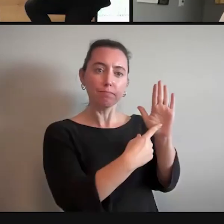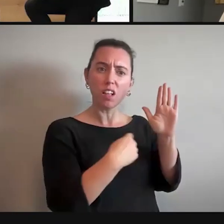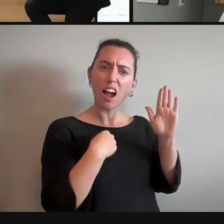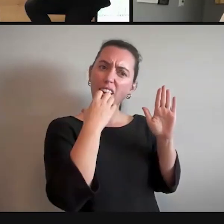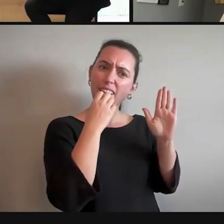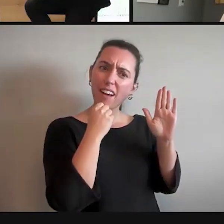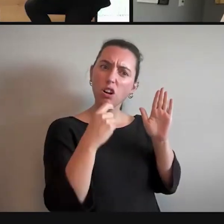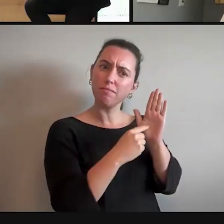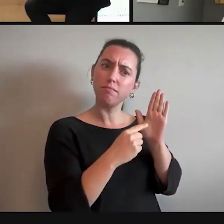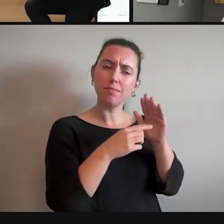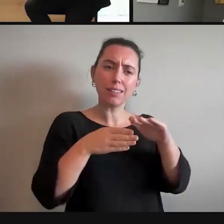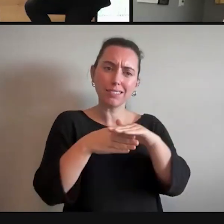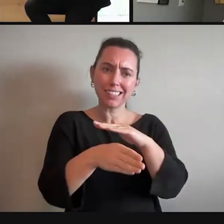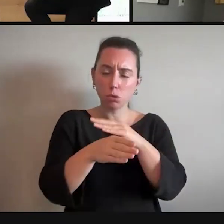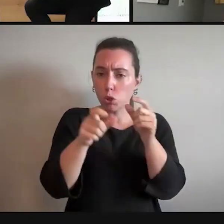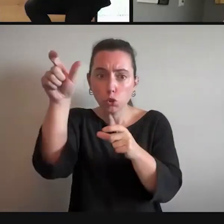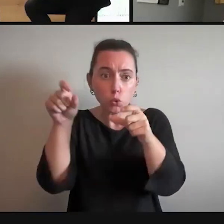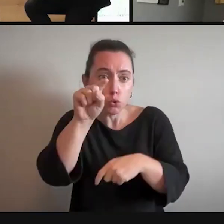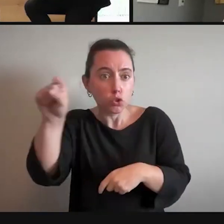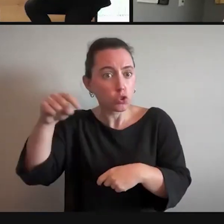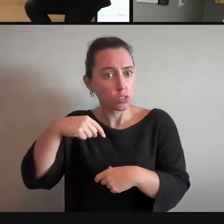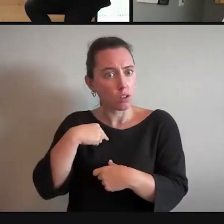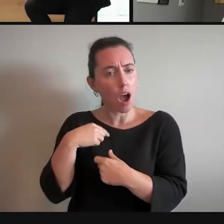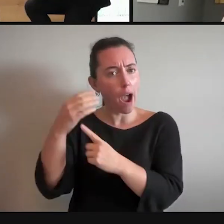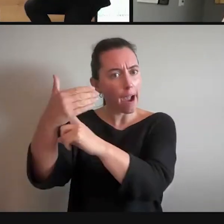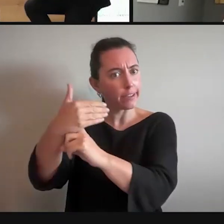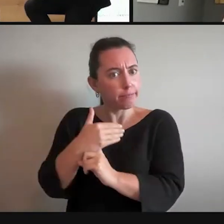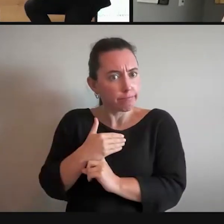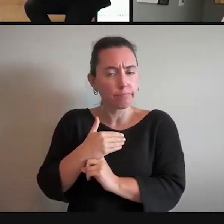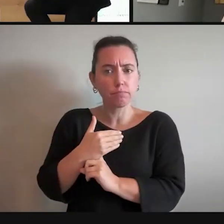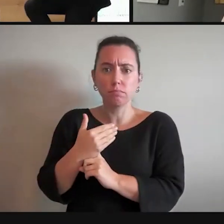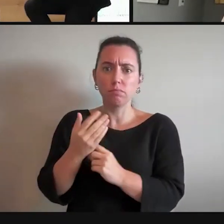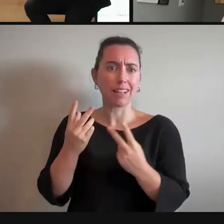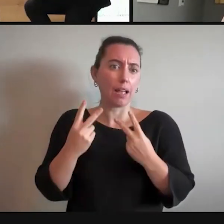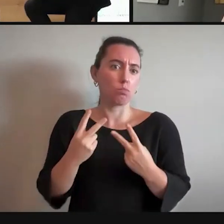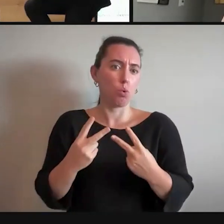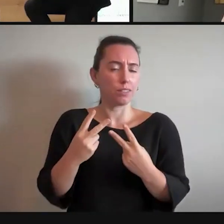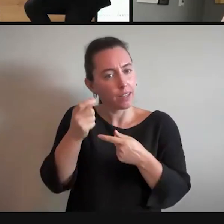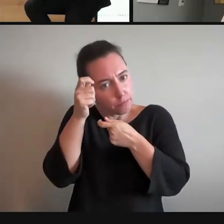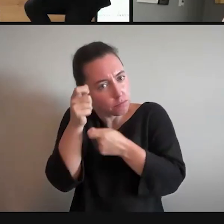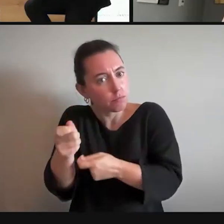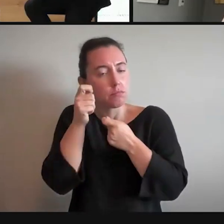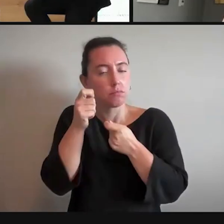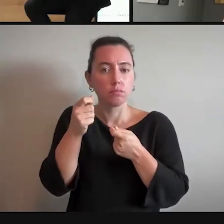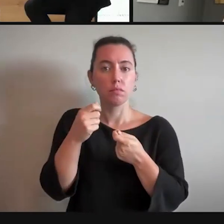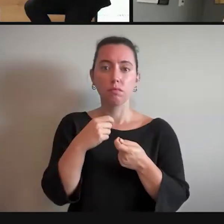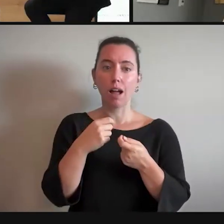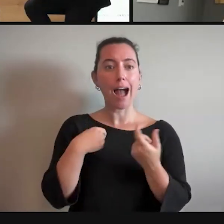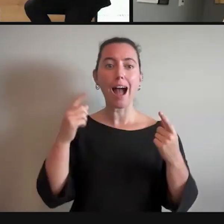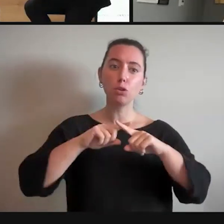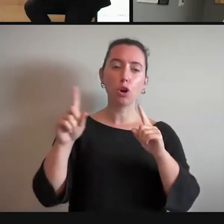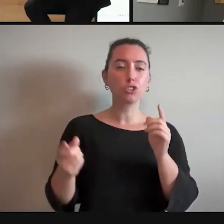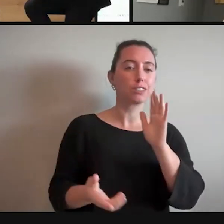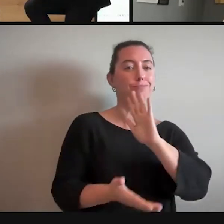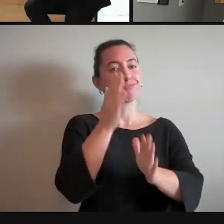care about the users, and I care not just to deliver a product, I care